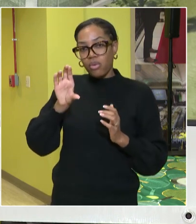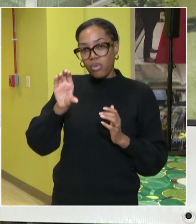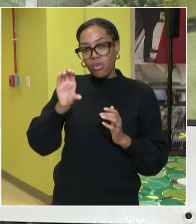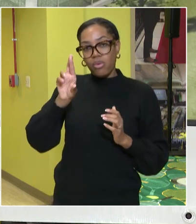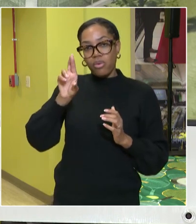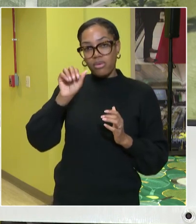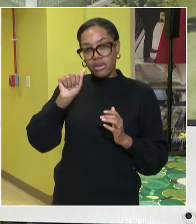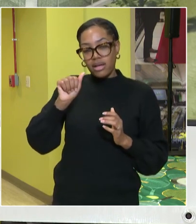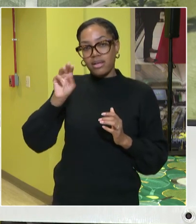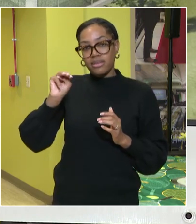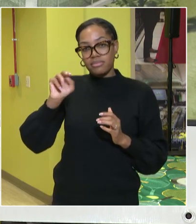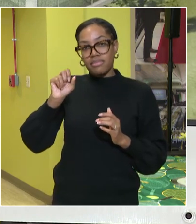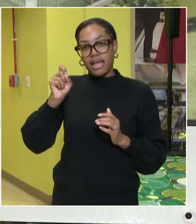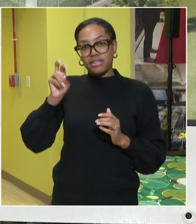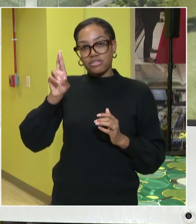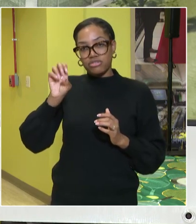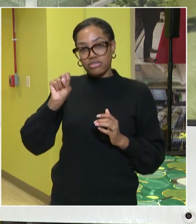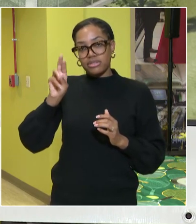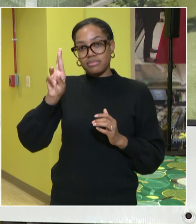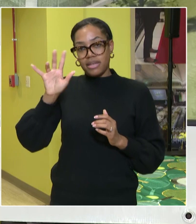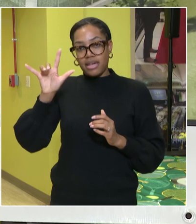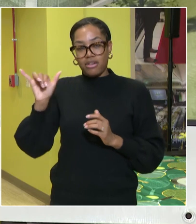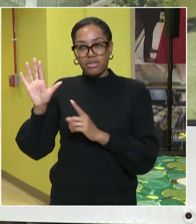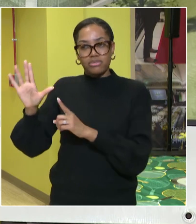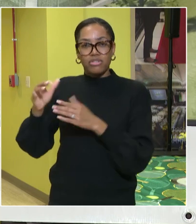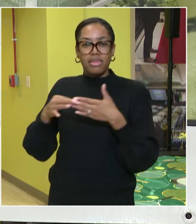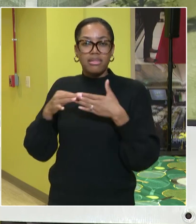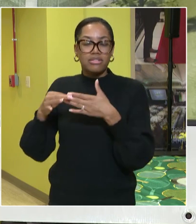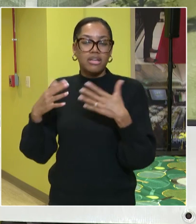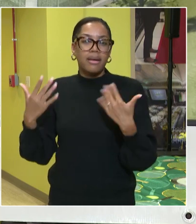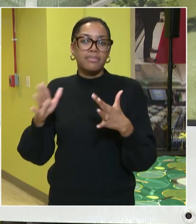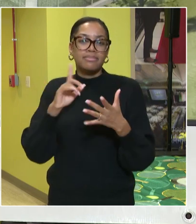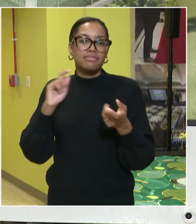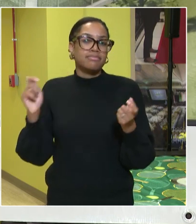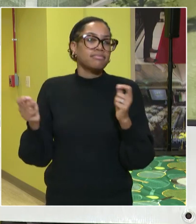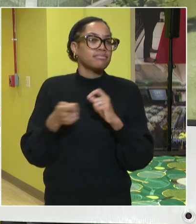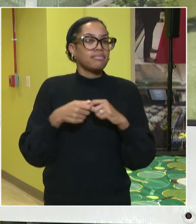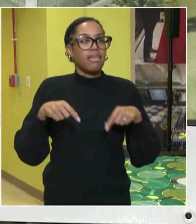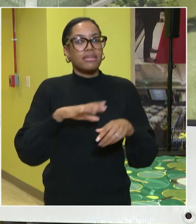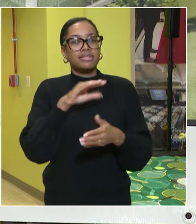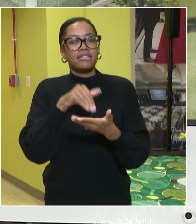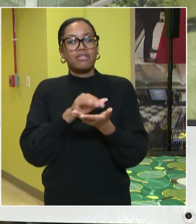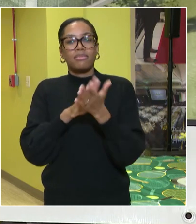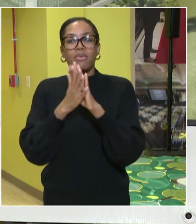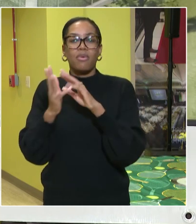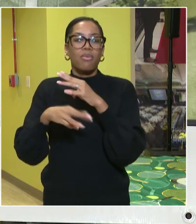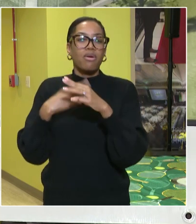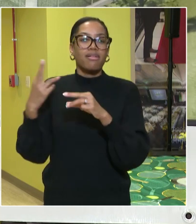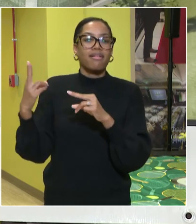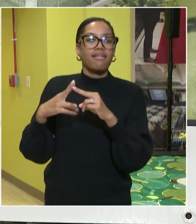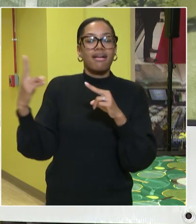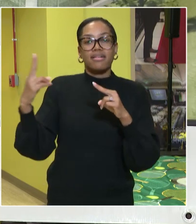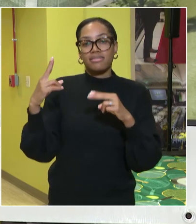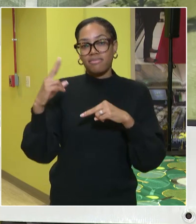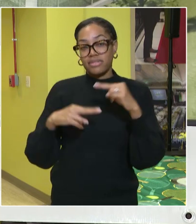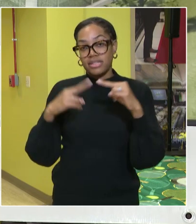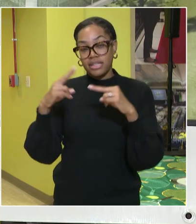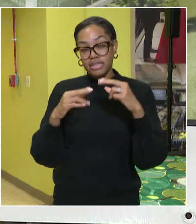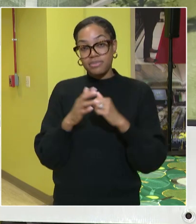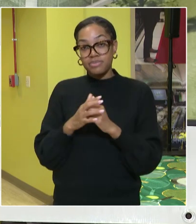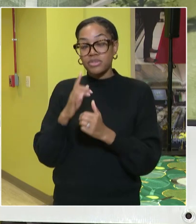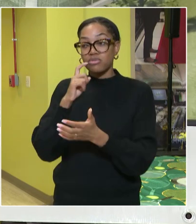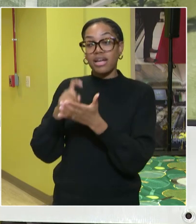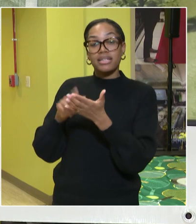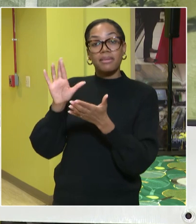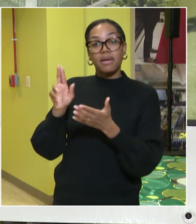Masters-Berry. Her leadership has shaped the Southeast Tennis and Learning Center into a world-class facility, recognized by the USTA